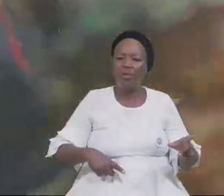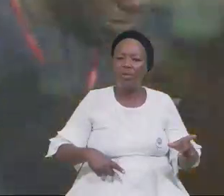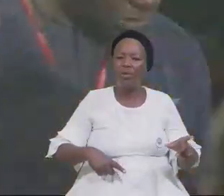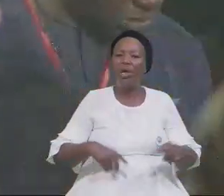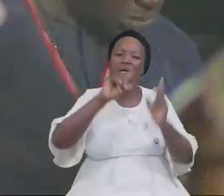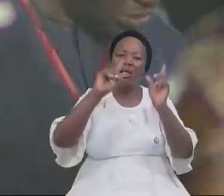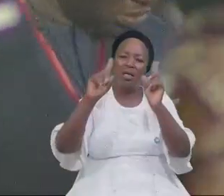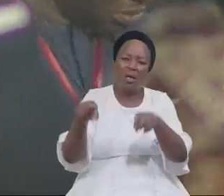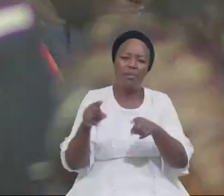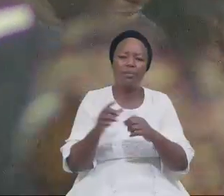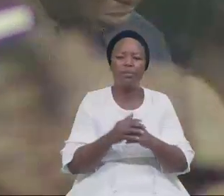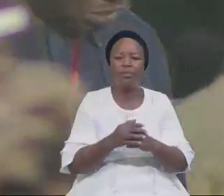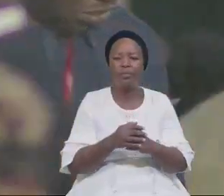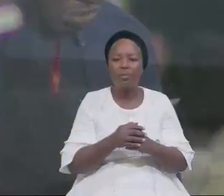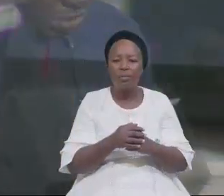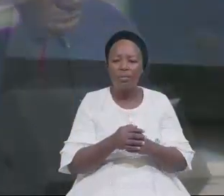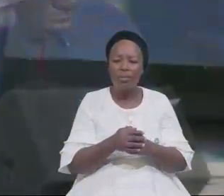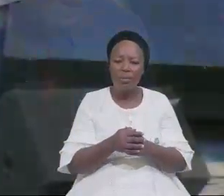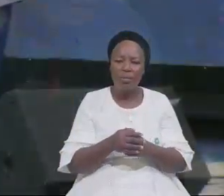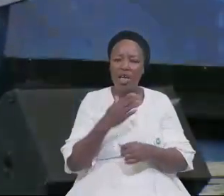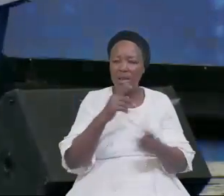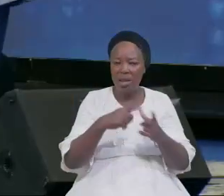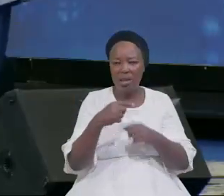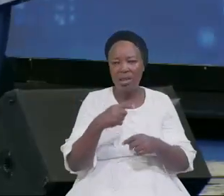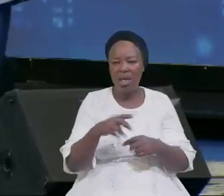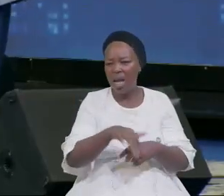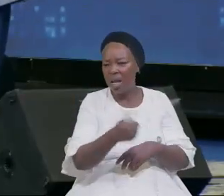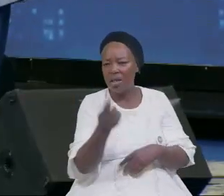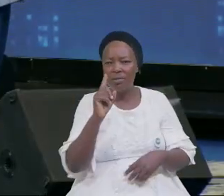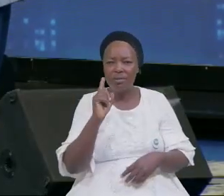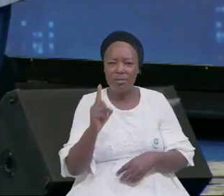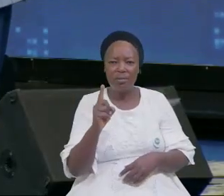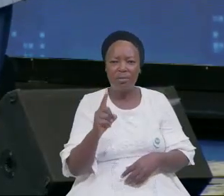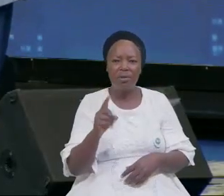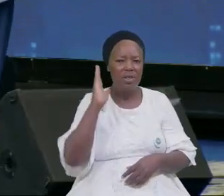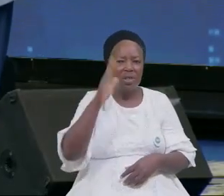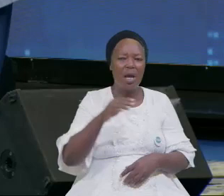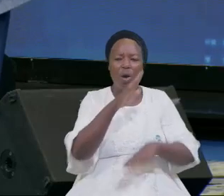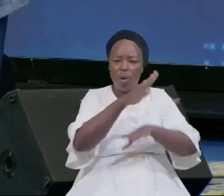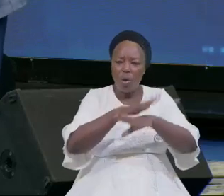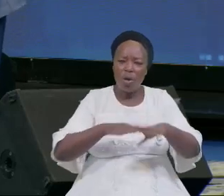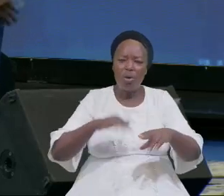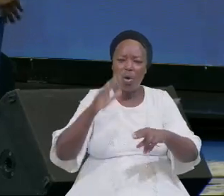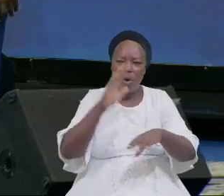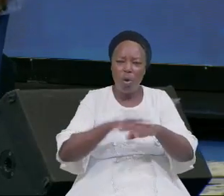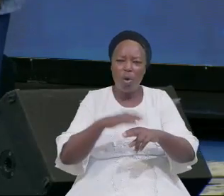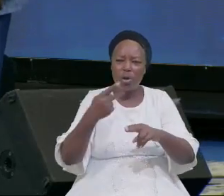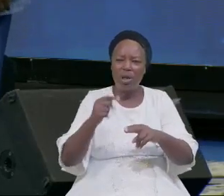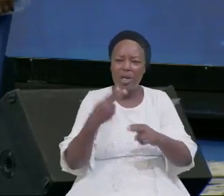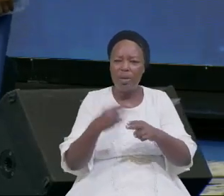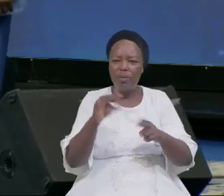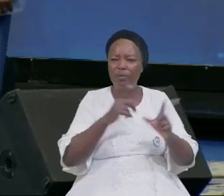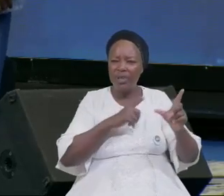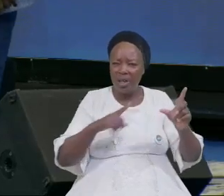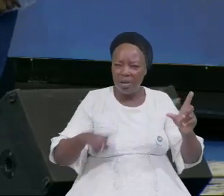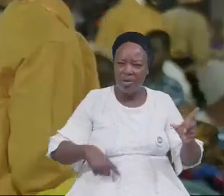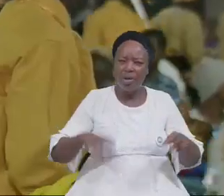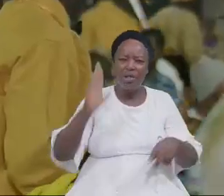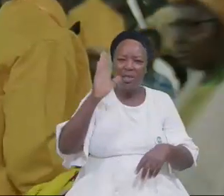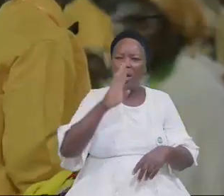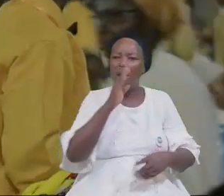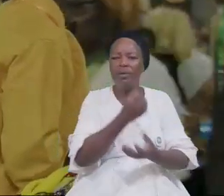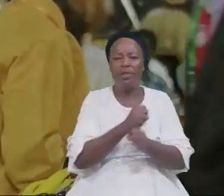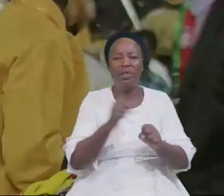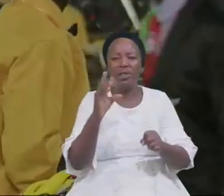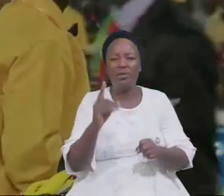come. And he said, whosoever shall call on the name of the Lord shall be saved. And